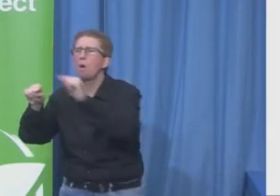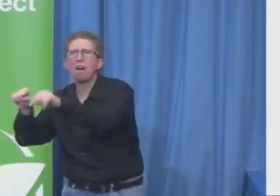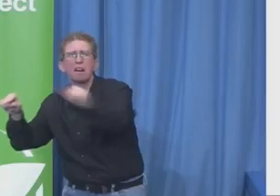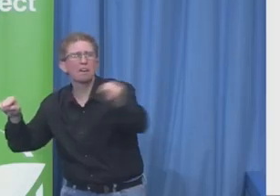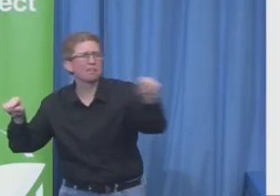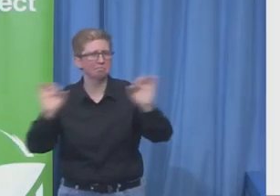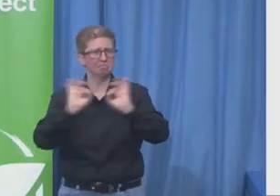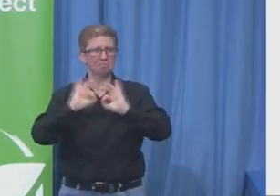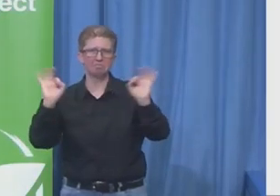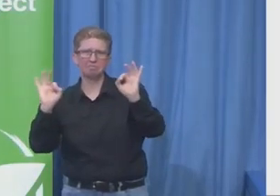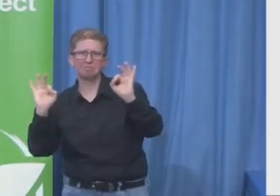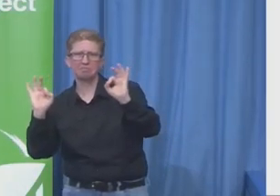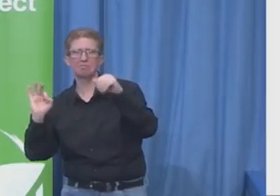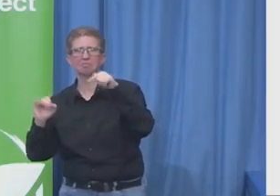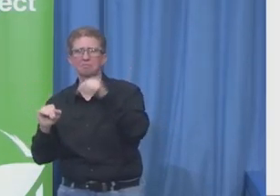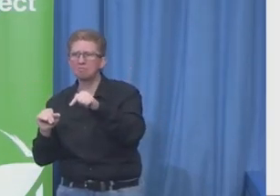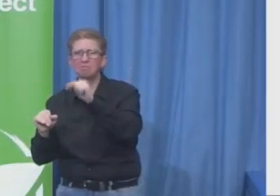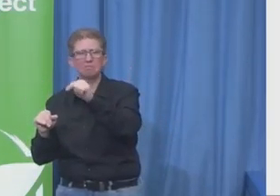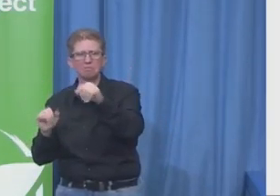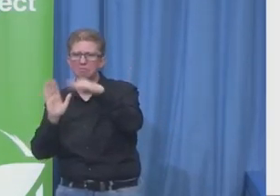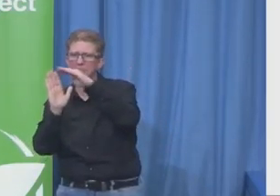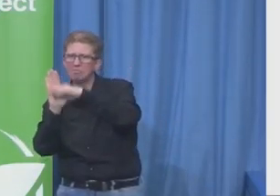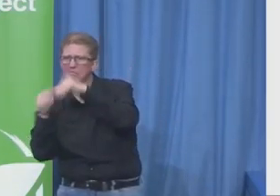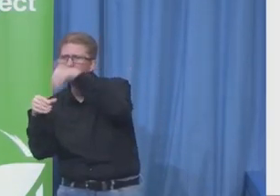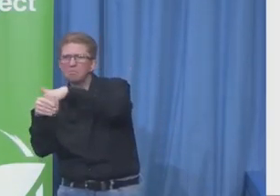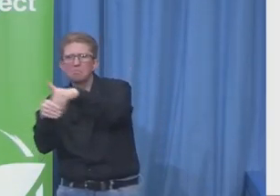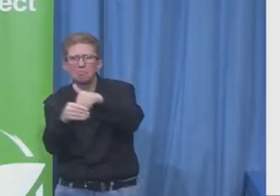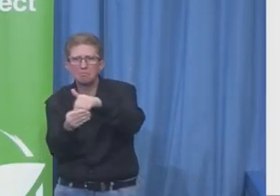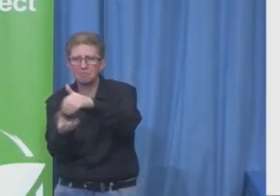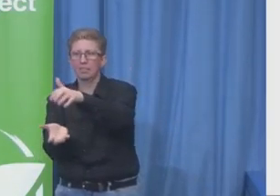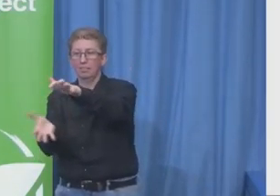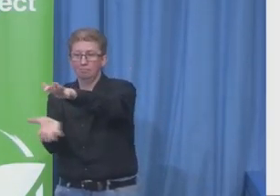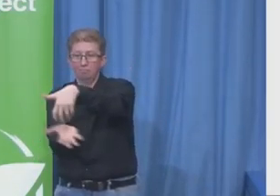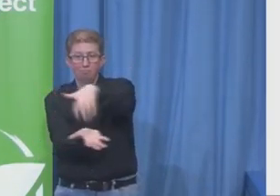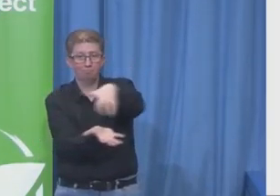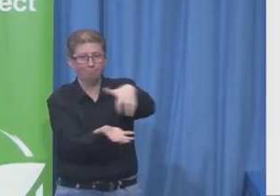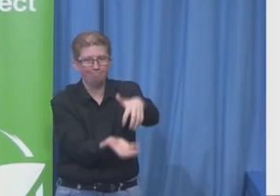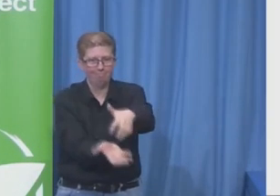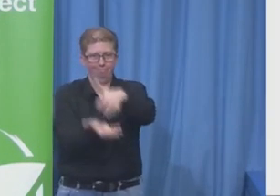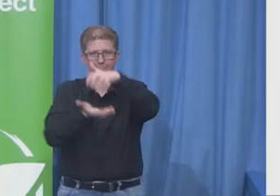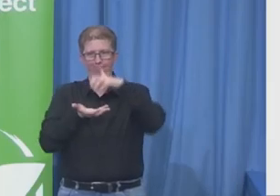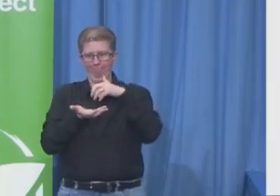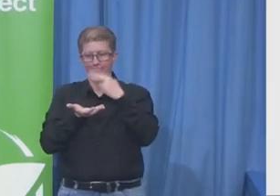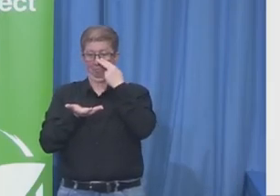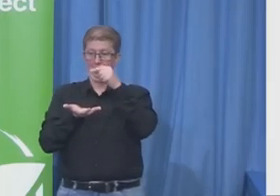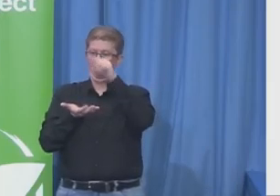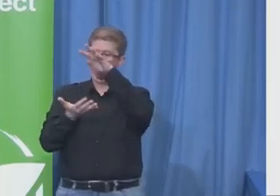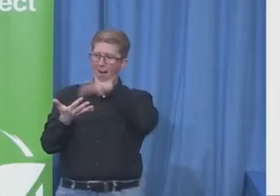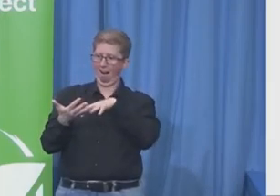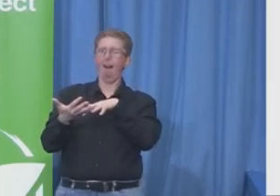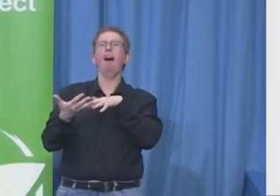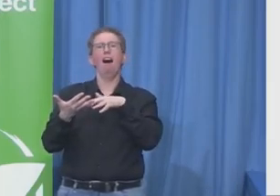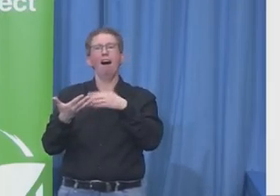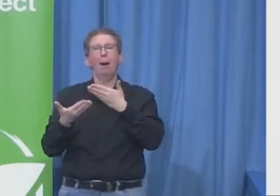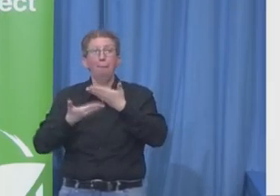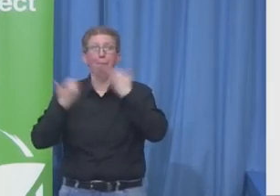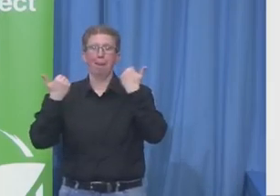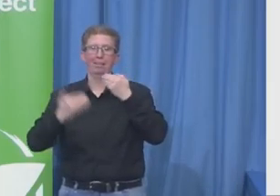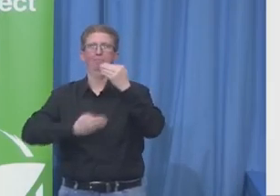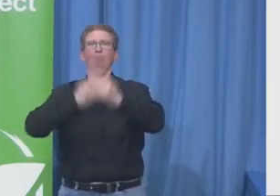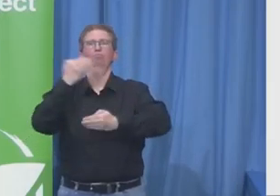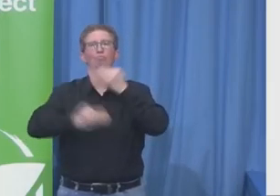need to be learning more about? And that's a very important piece. The second panel, or the second pillar,